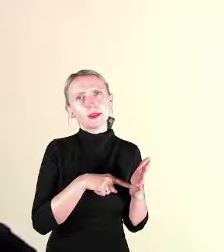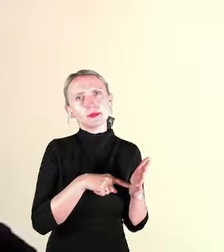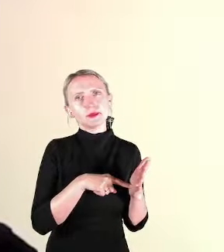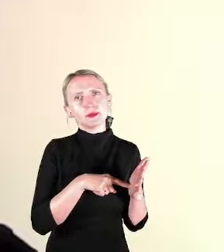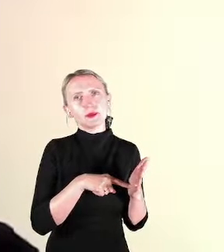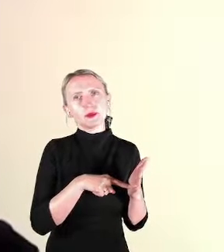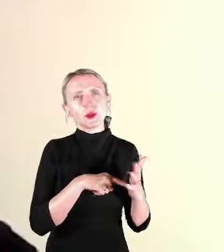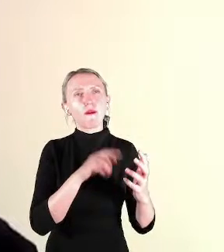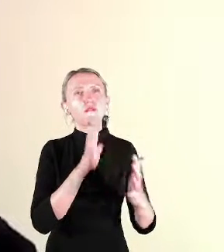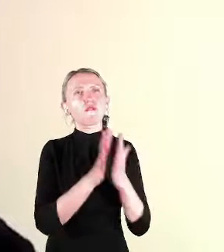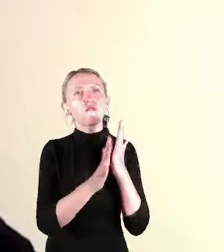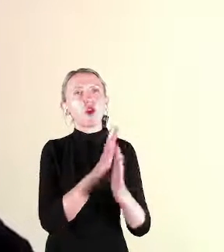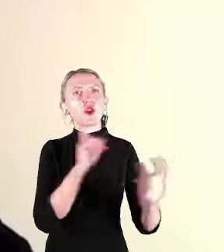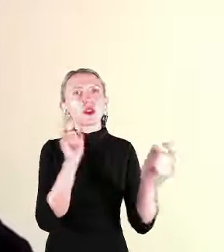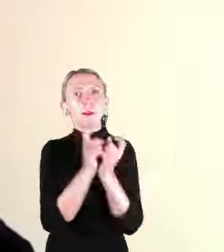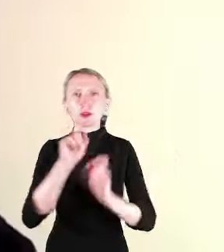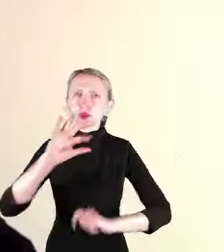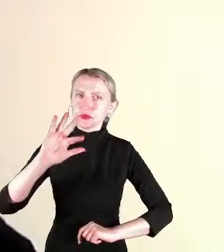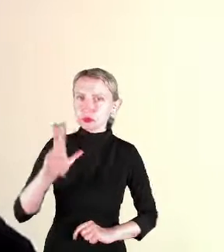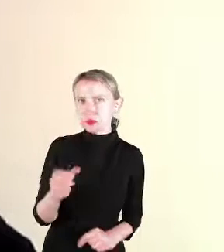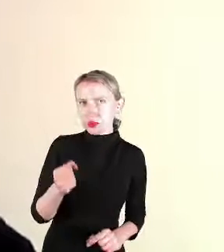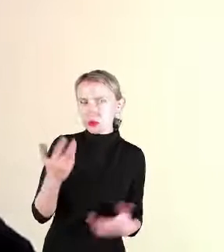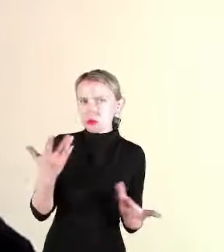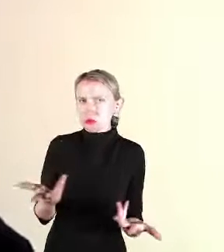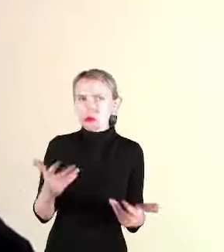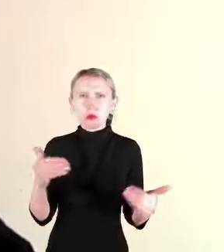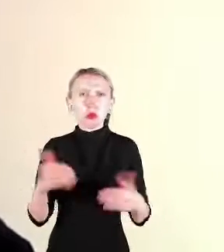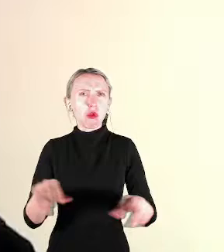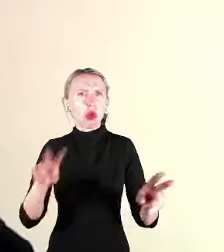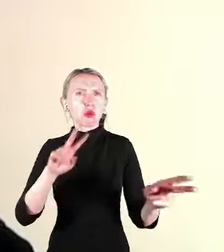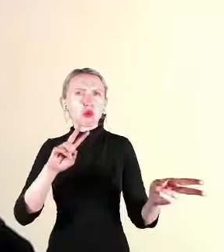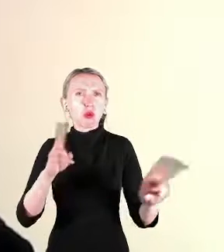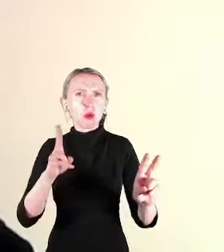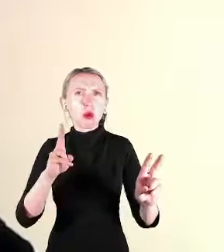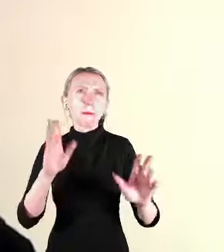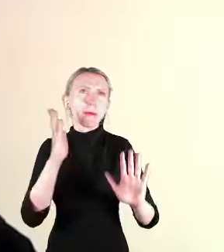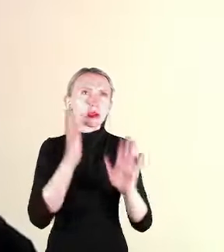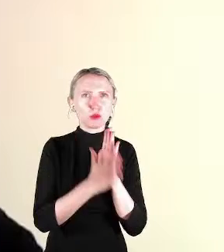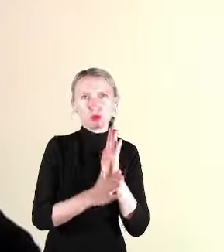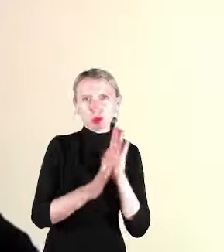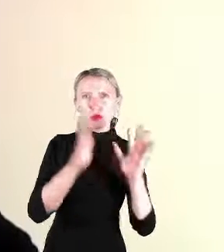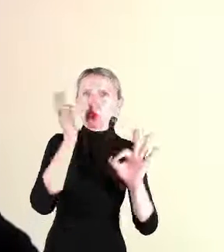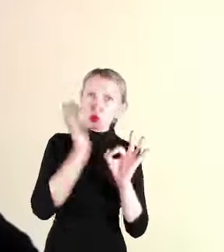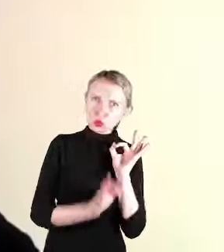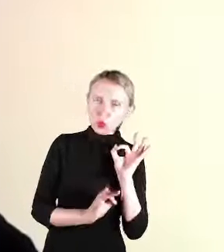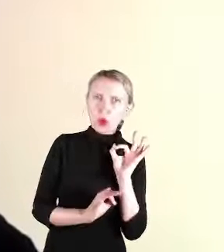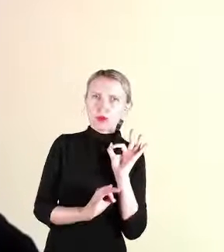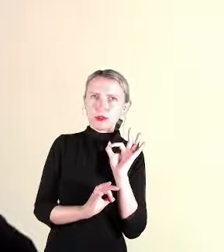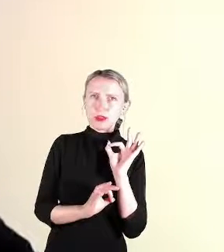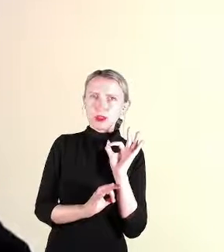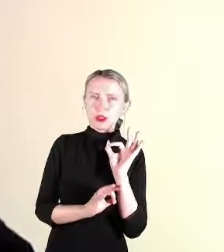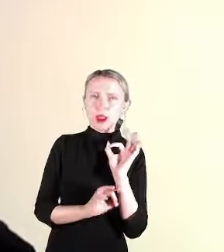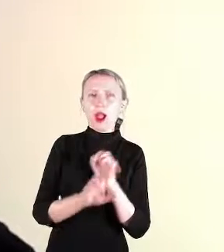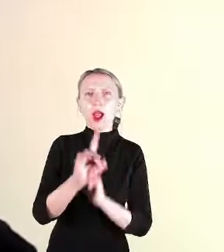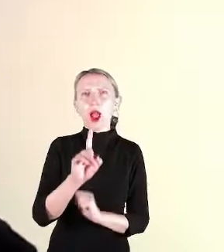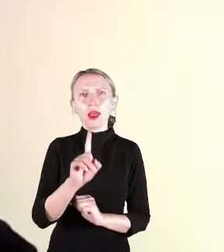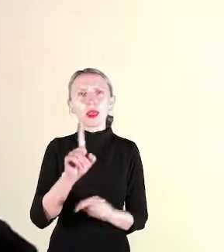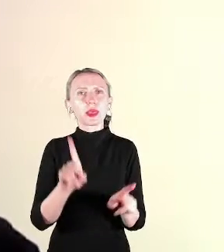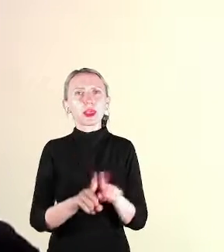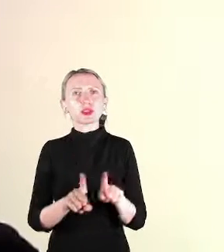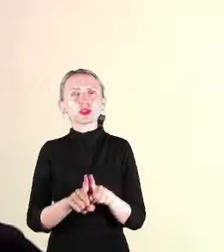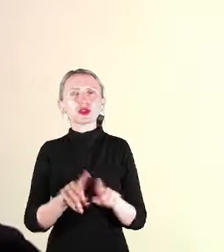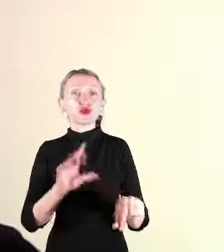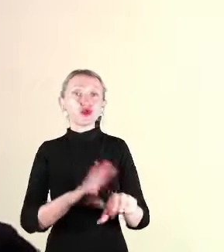of direct meaning. But you also mentioned that a thing that I really like, that Sweden is a country in which from